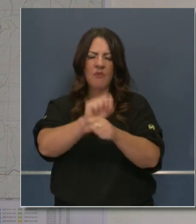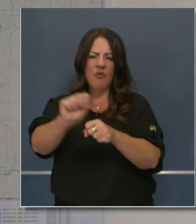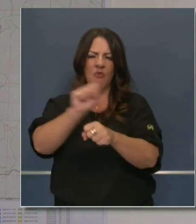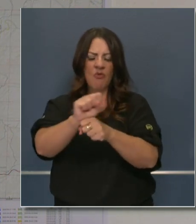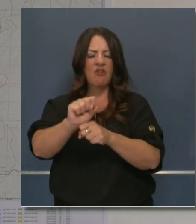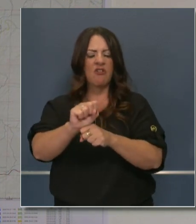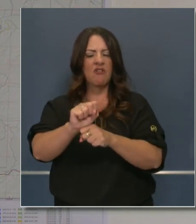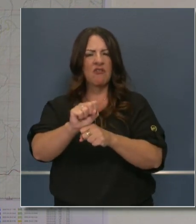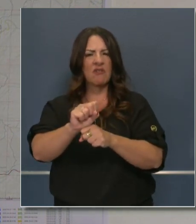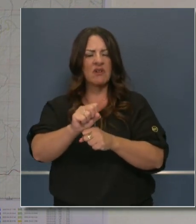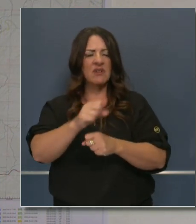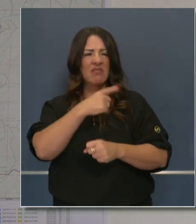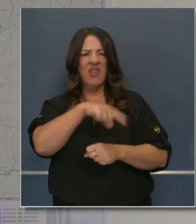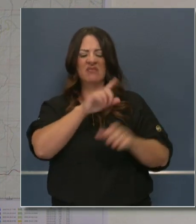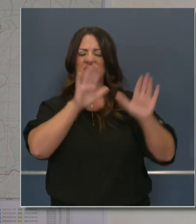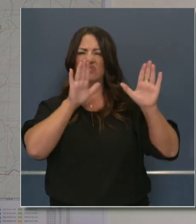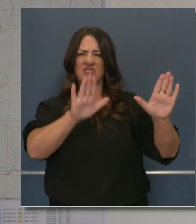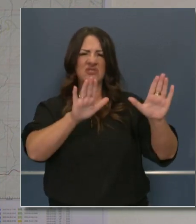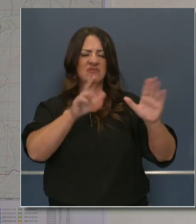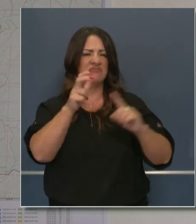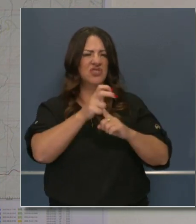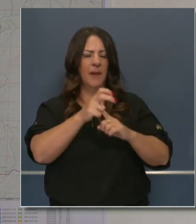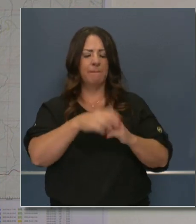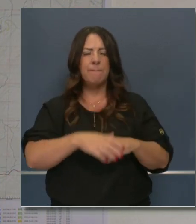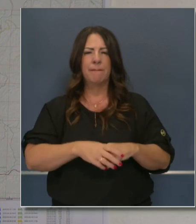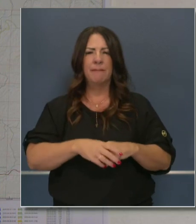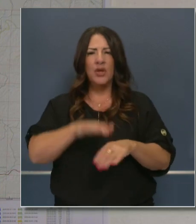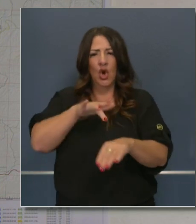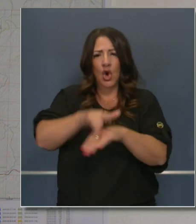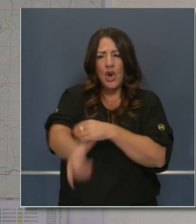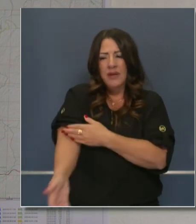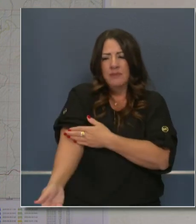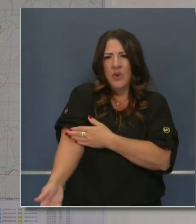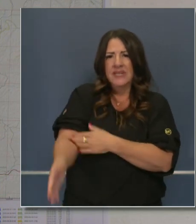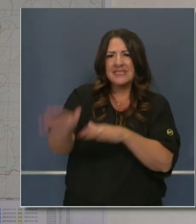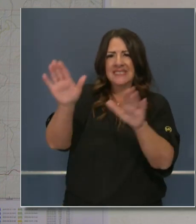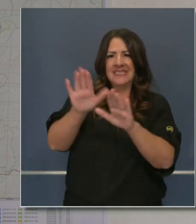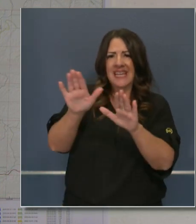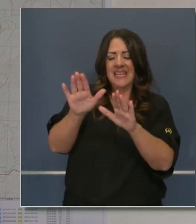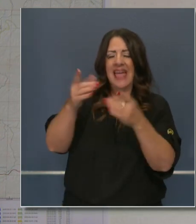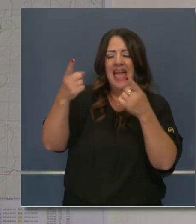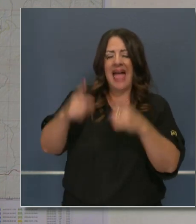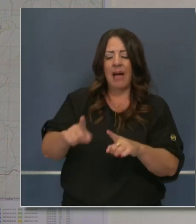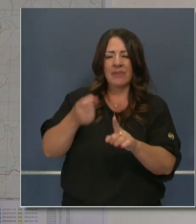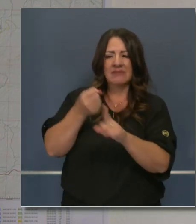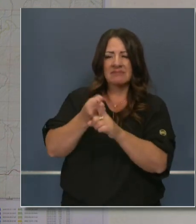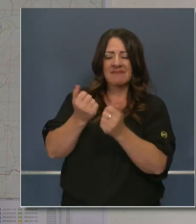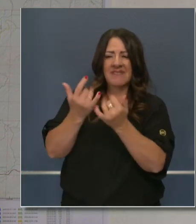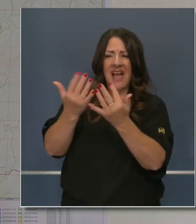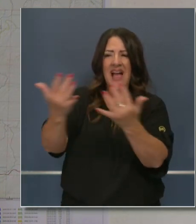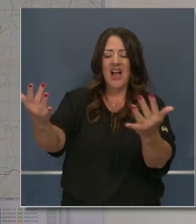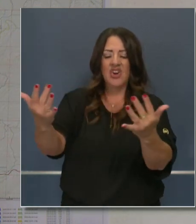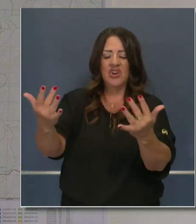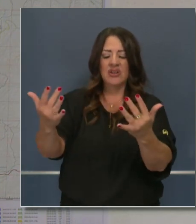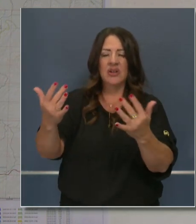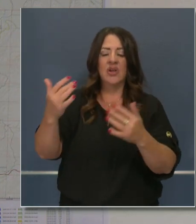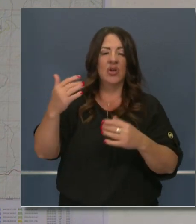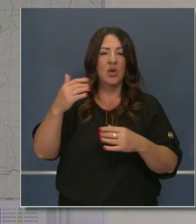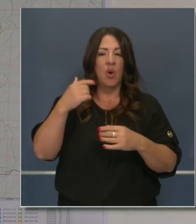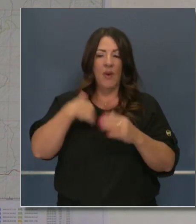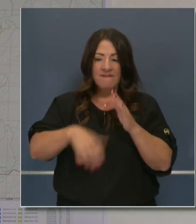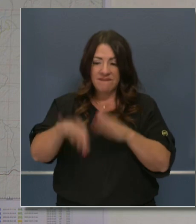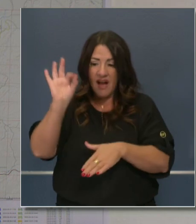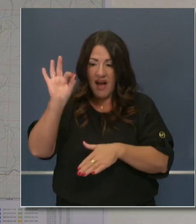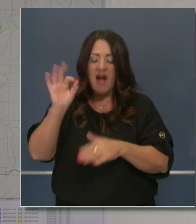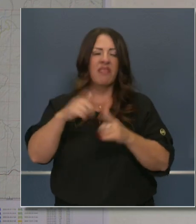come together and they do it. You know, early Saturday or early Sunday morning, the glass fire broke out down in Calistoga, and we sent resources down there.